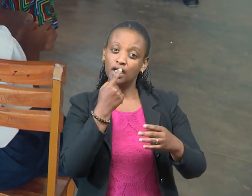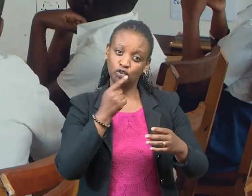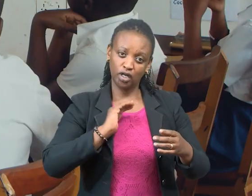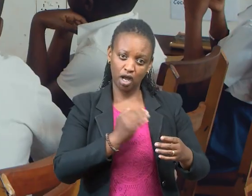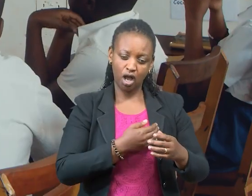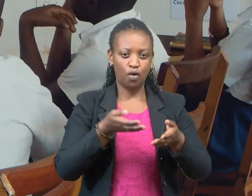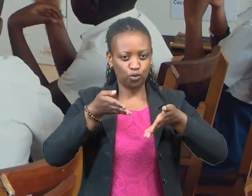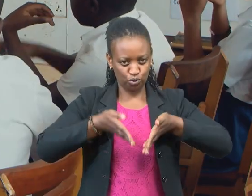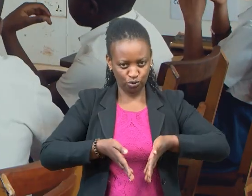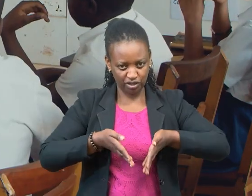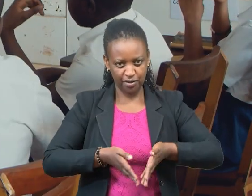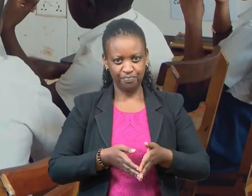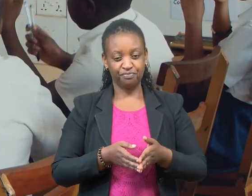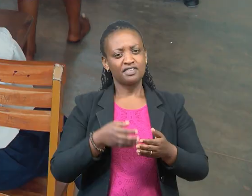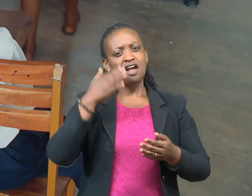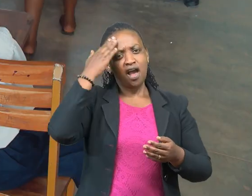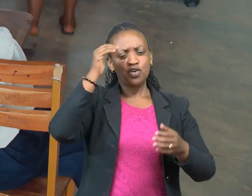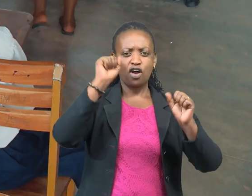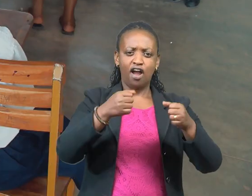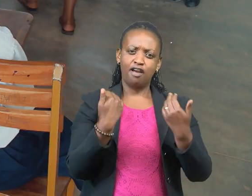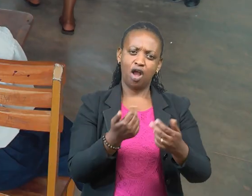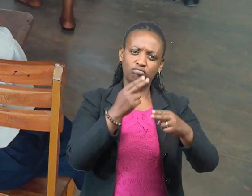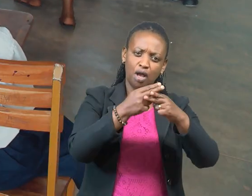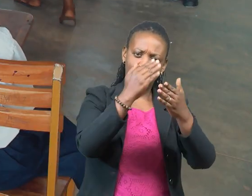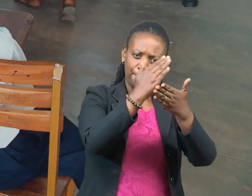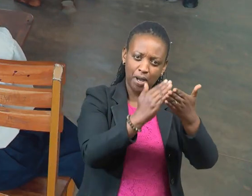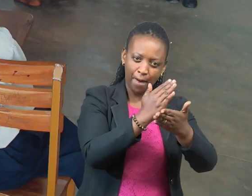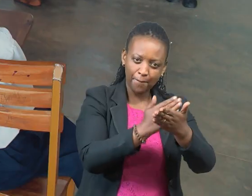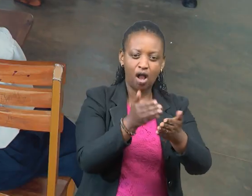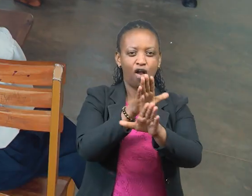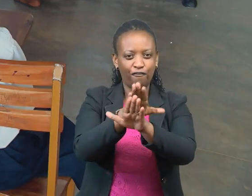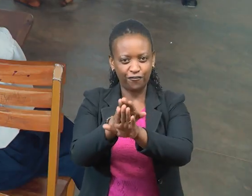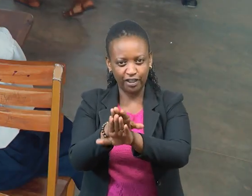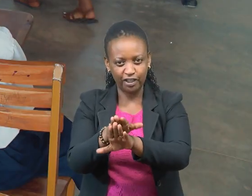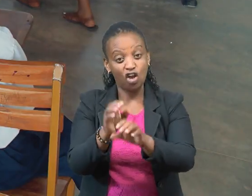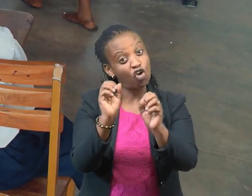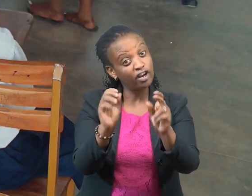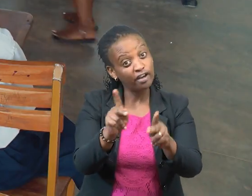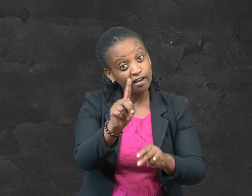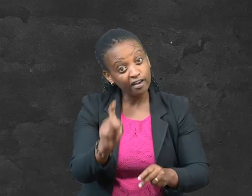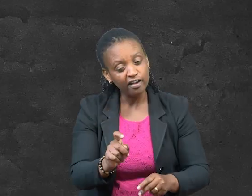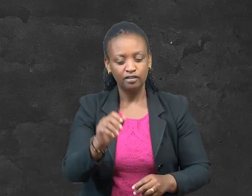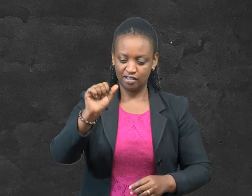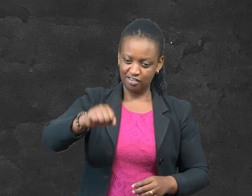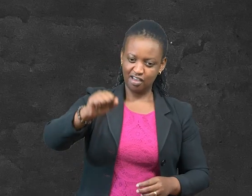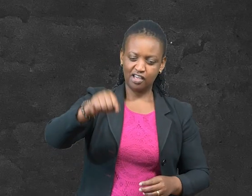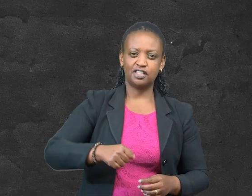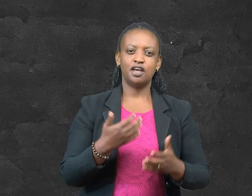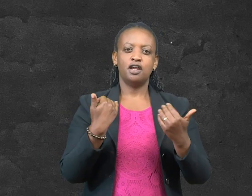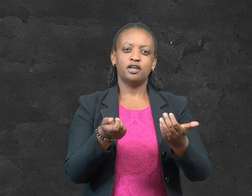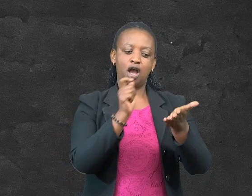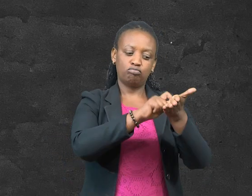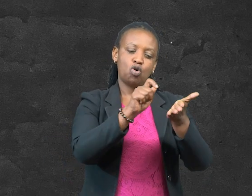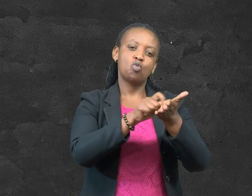of today. And I know you can now name the parts of a fish, okay? Let's write